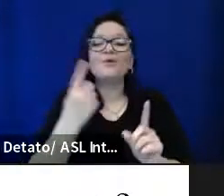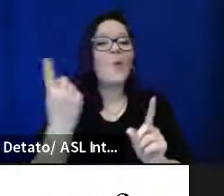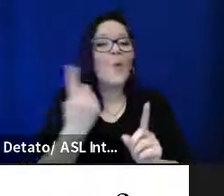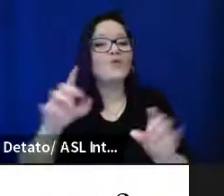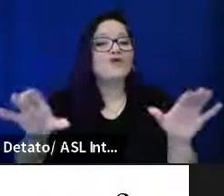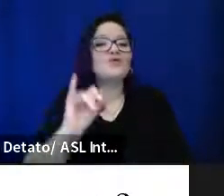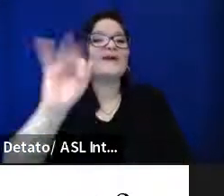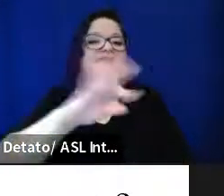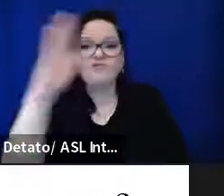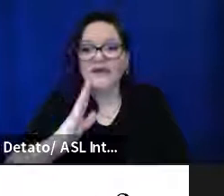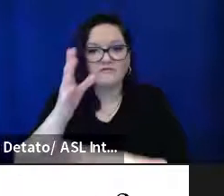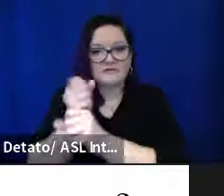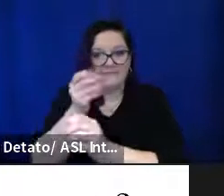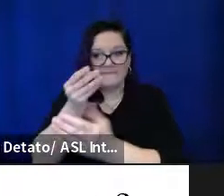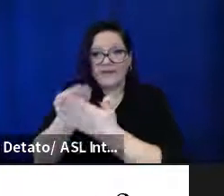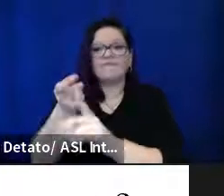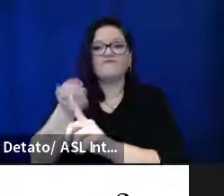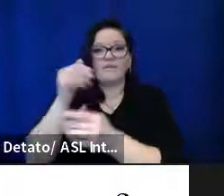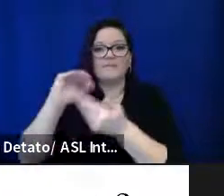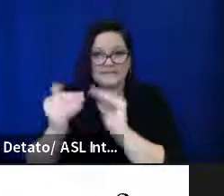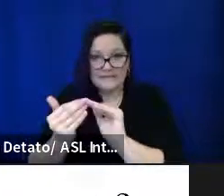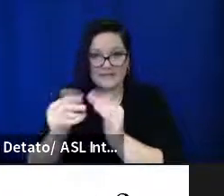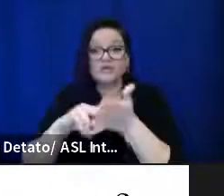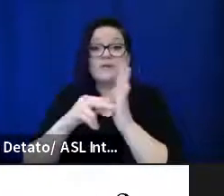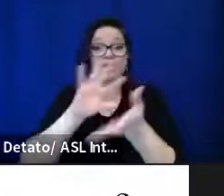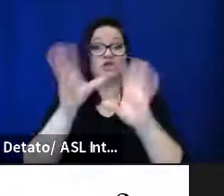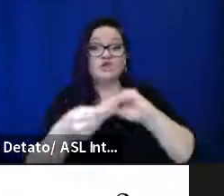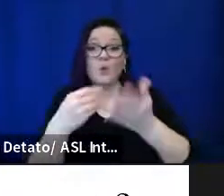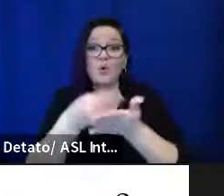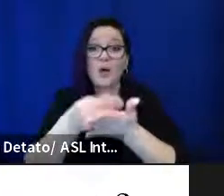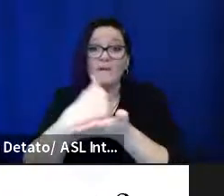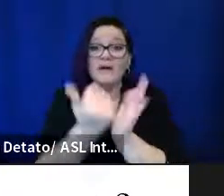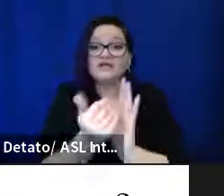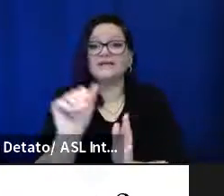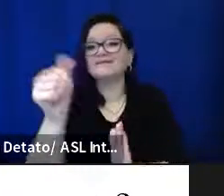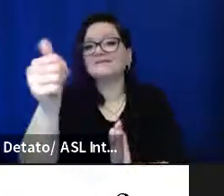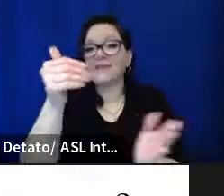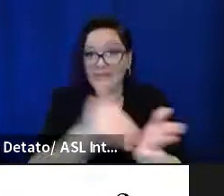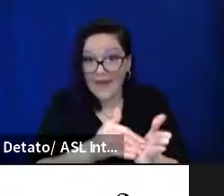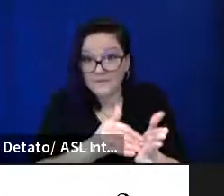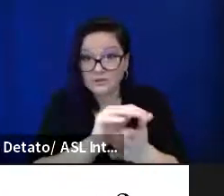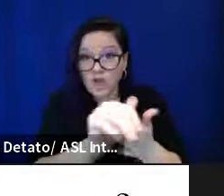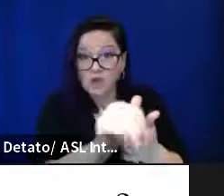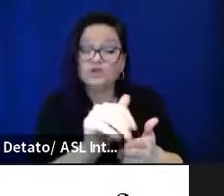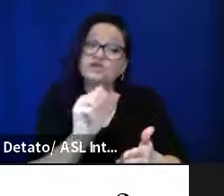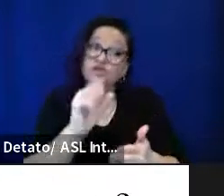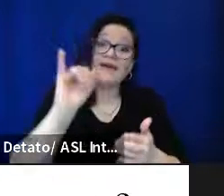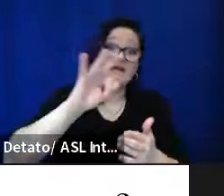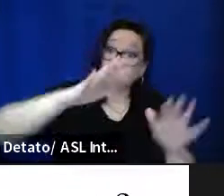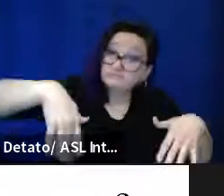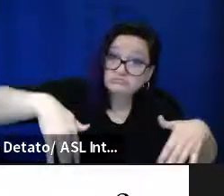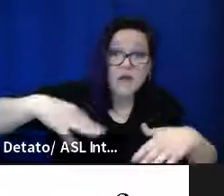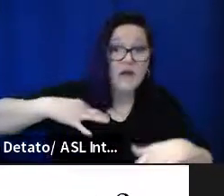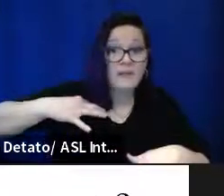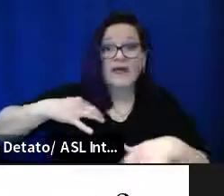city before, and that would mean your total budget would be $10,000. So definitely consider that if you've never applied to